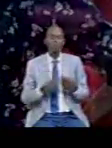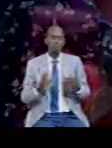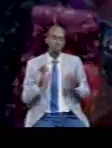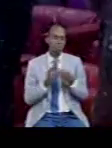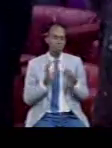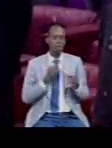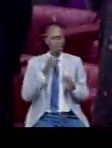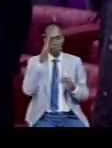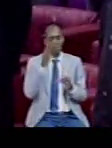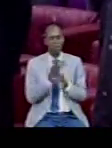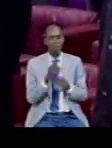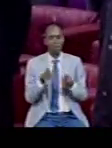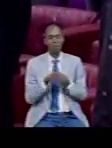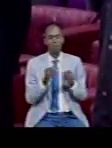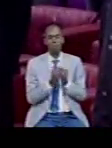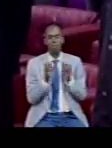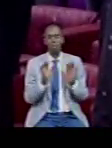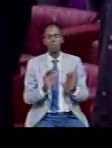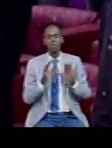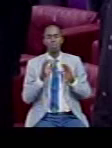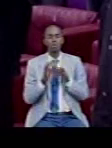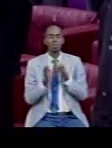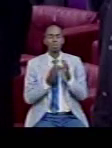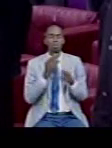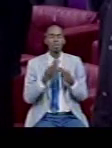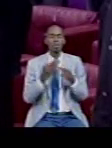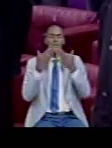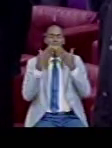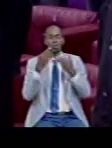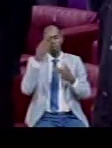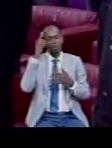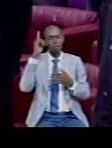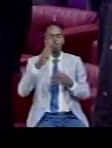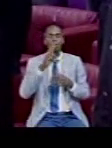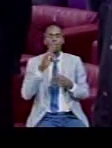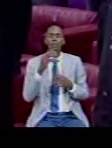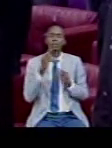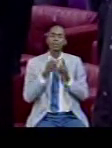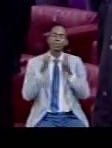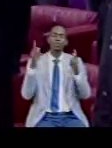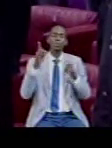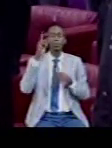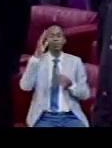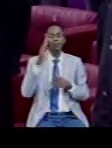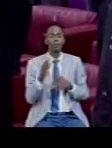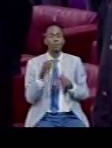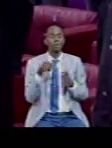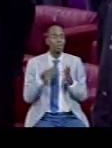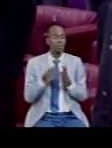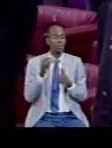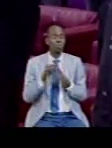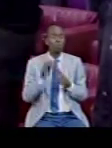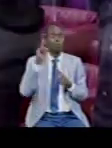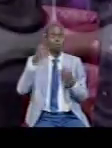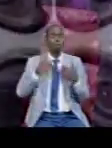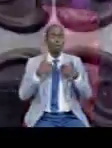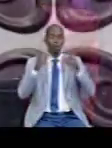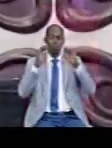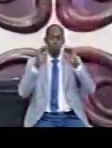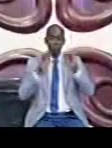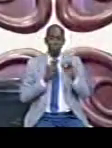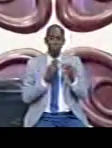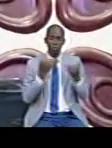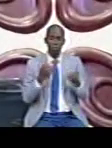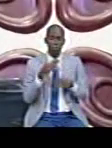in Jesus' name. We thank you because you are a gracious God. This word you have taught us tonight will keep